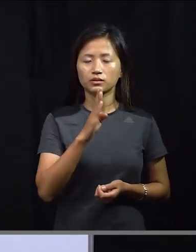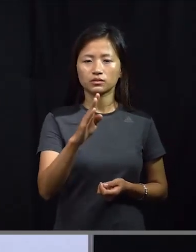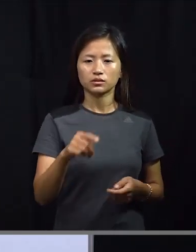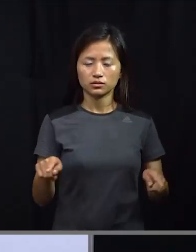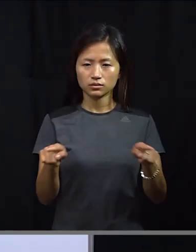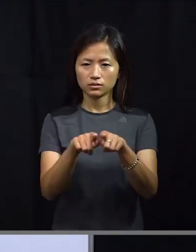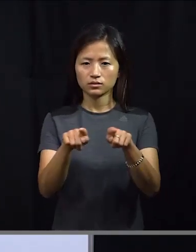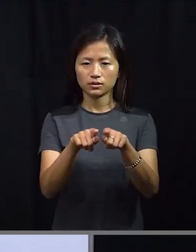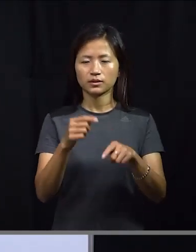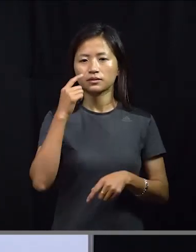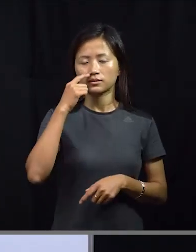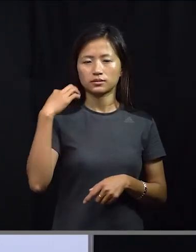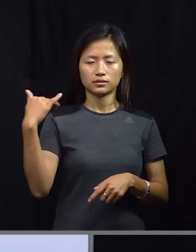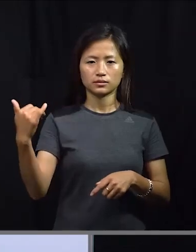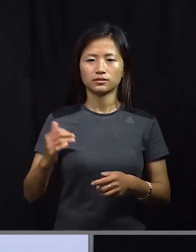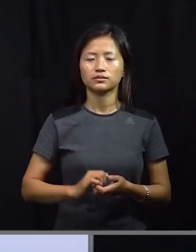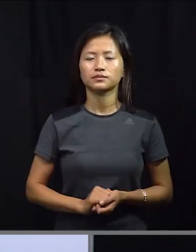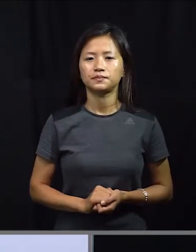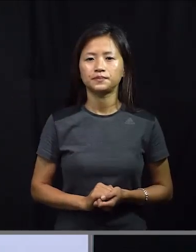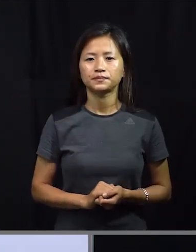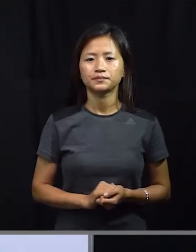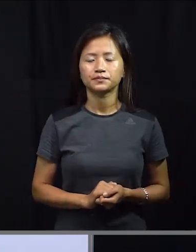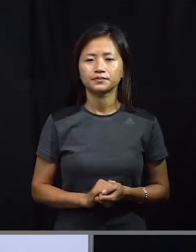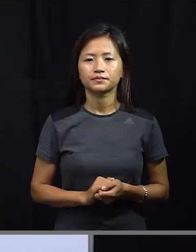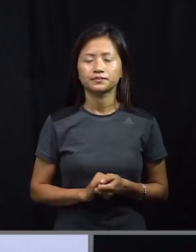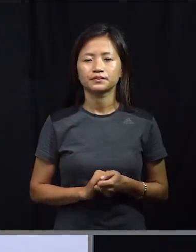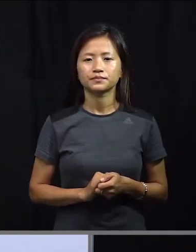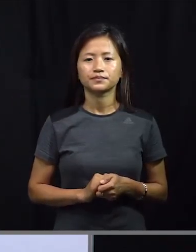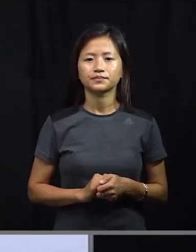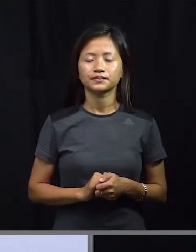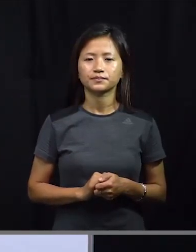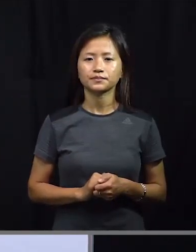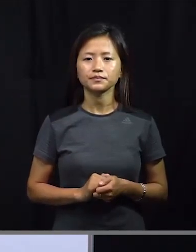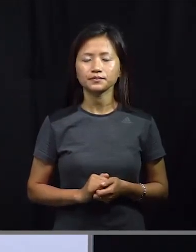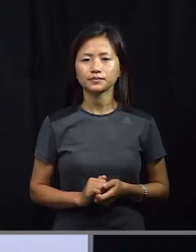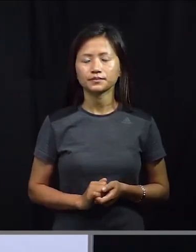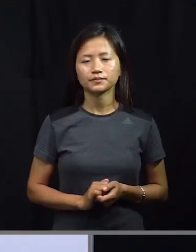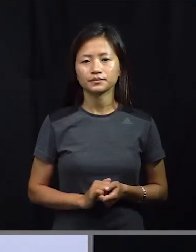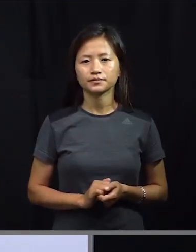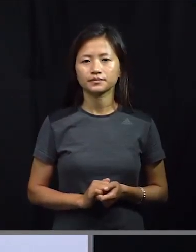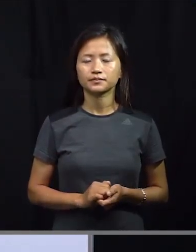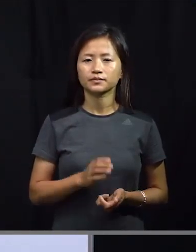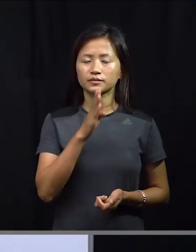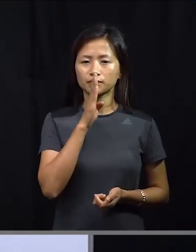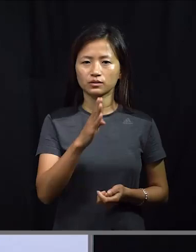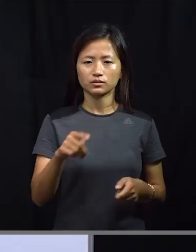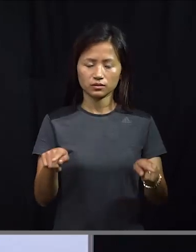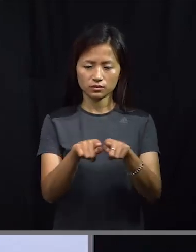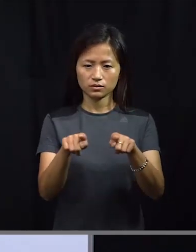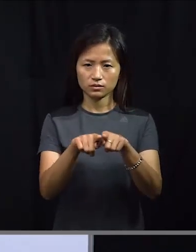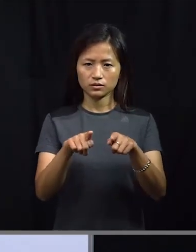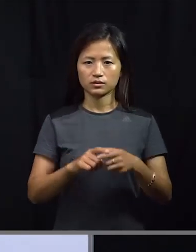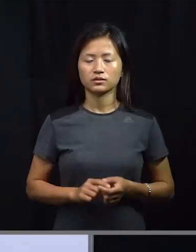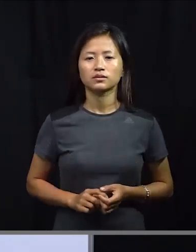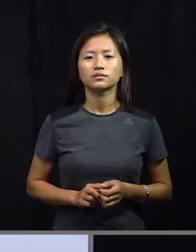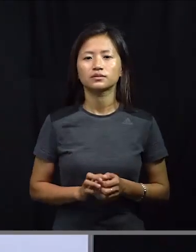same ancestor, okay, belonging to the same ancestor, okay. So what happened is that if you belong to the same,